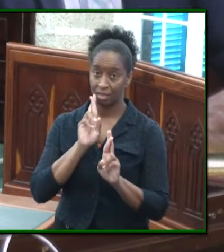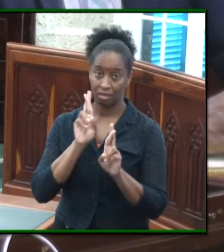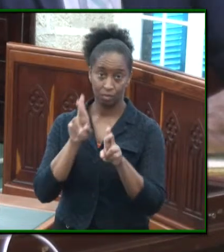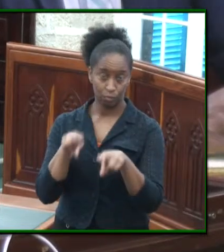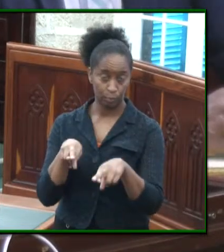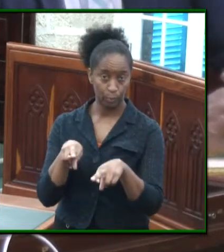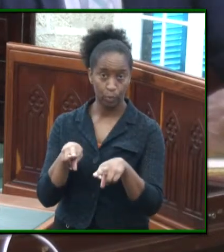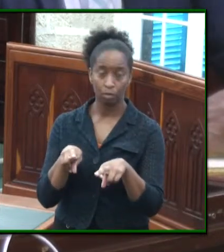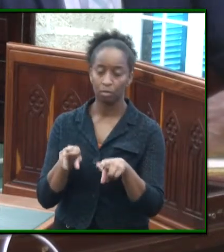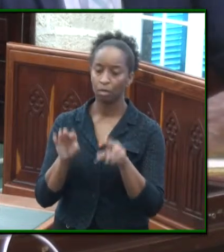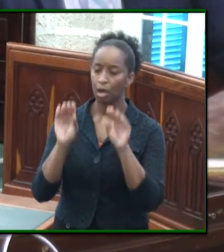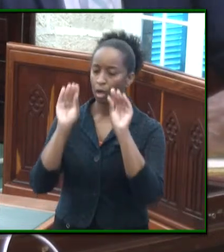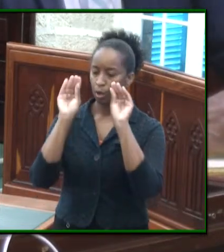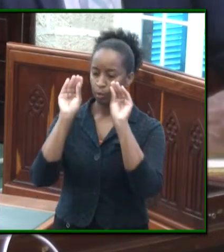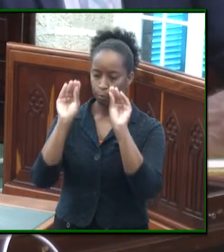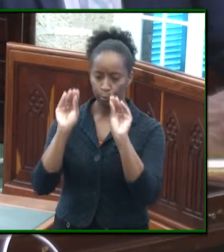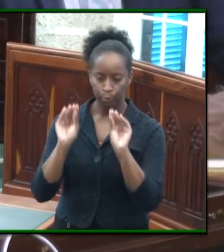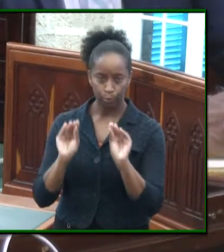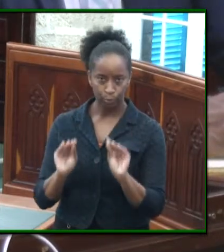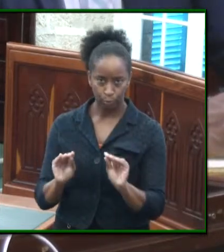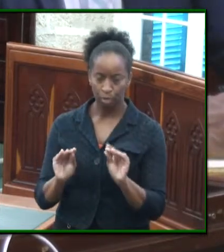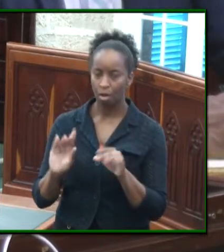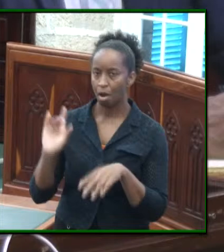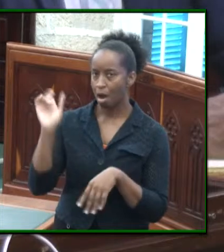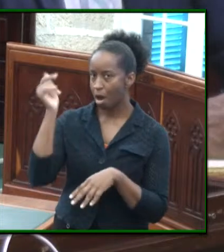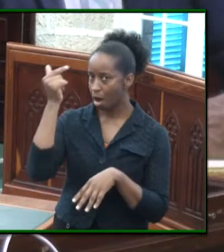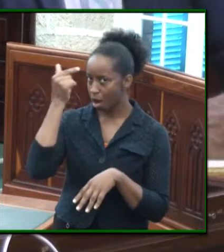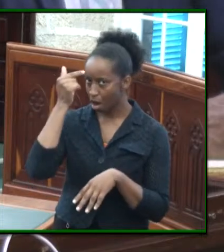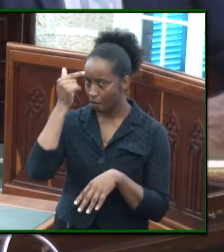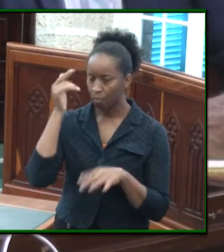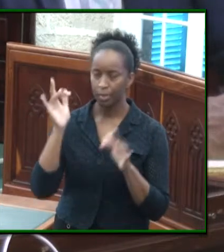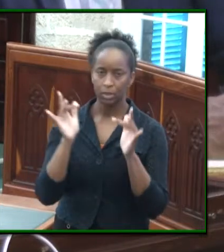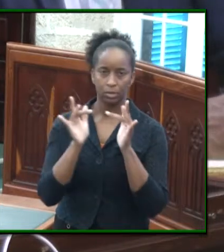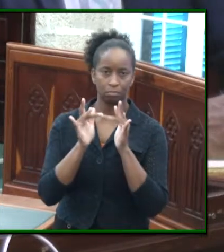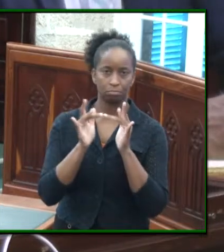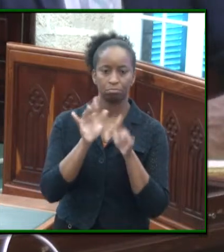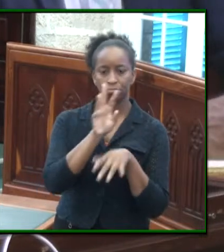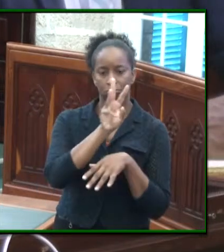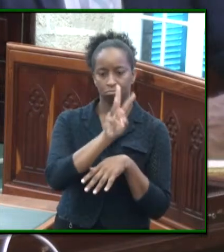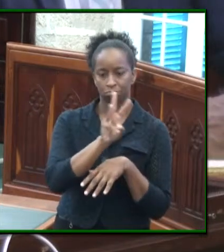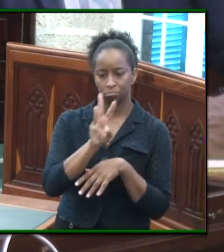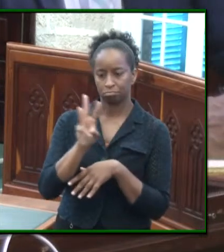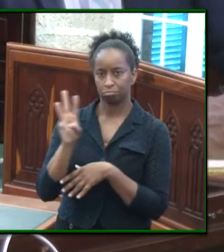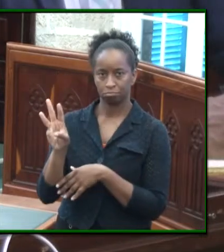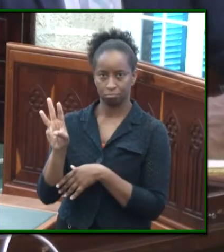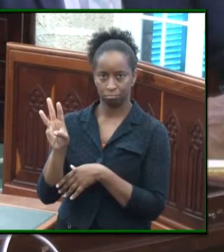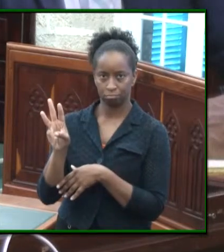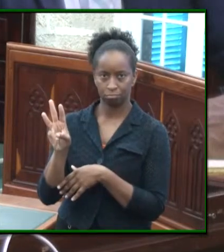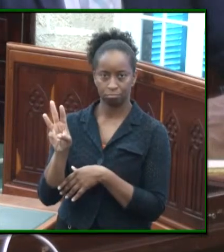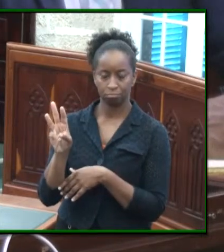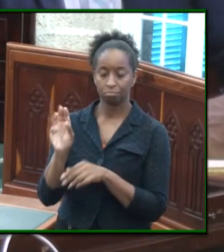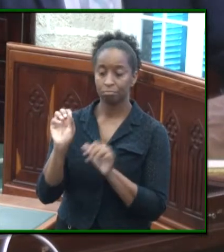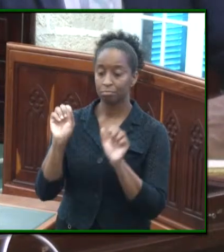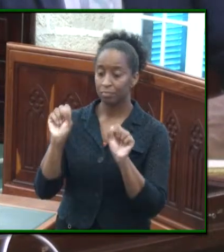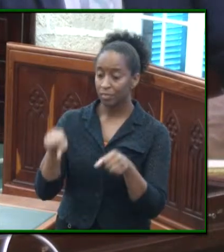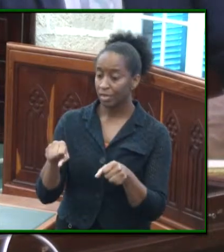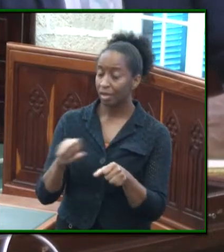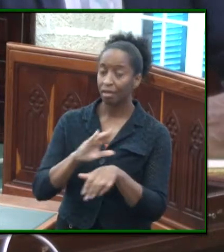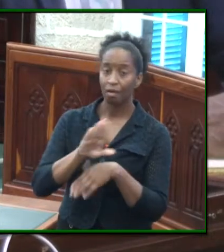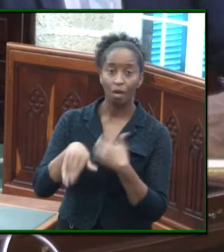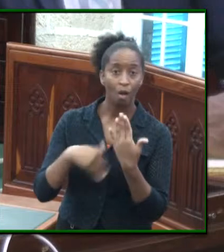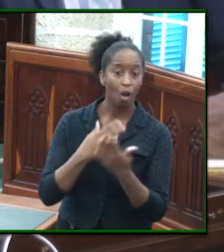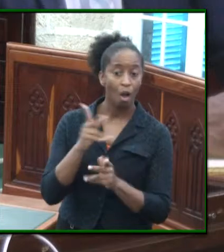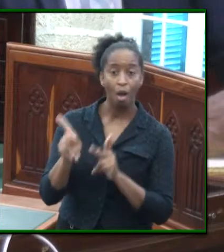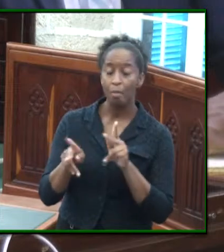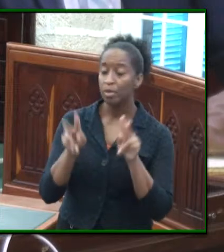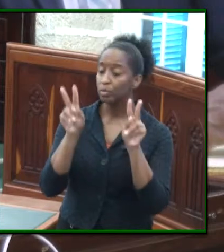website, for consideration by all Barbadians. And already Barbadians have said, some have said it's foolishness, some have said it's a